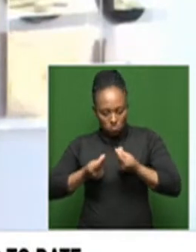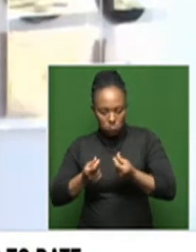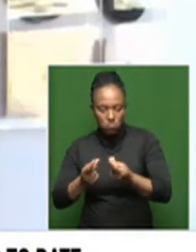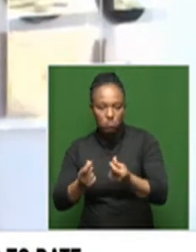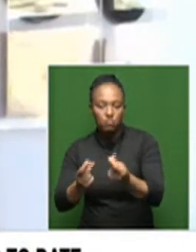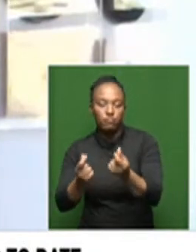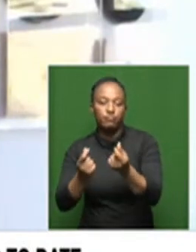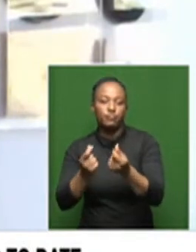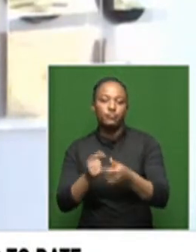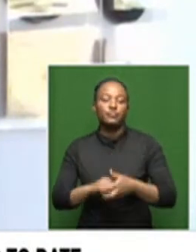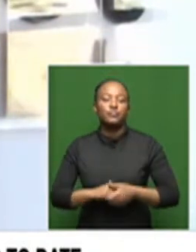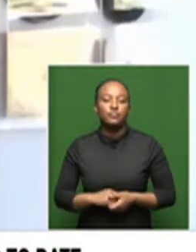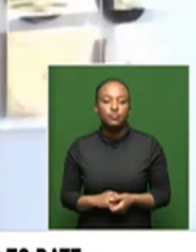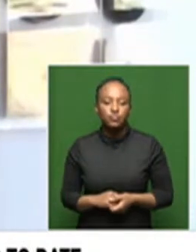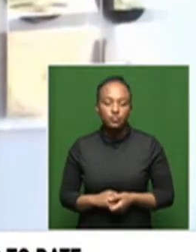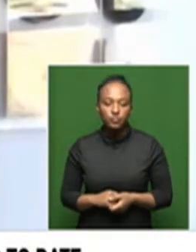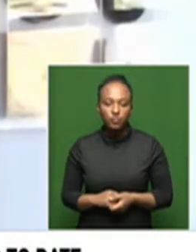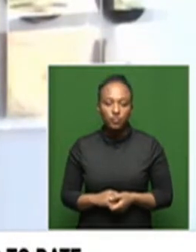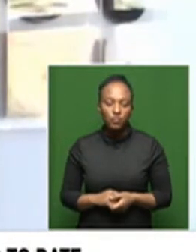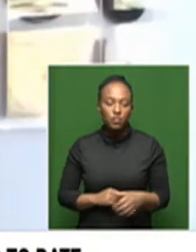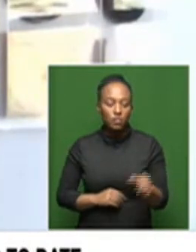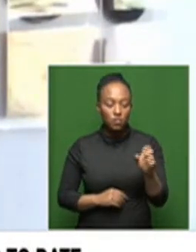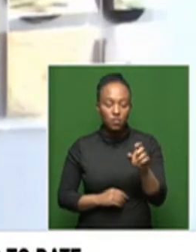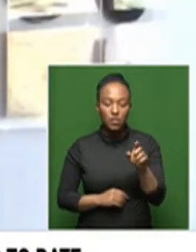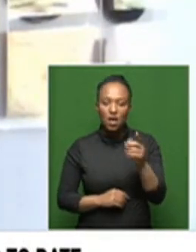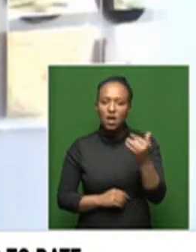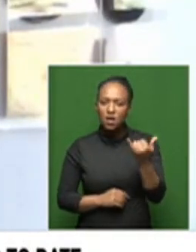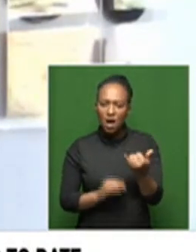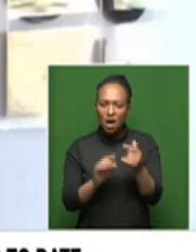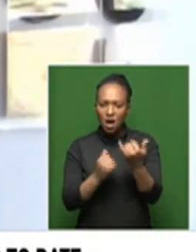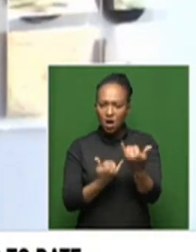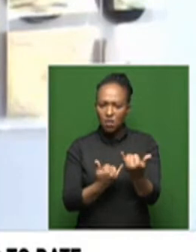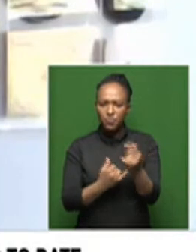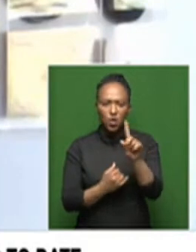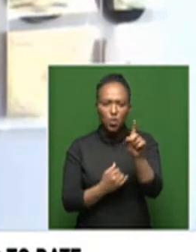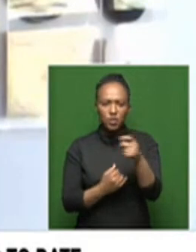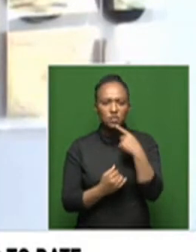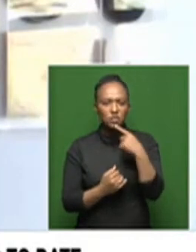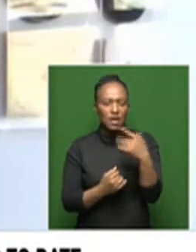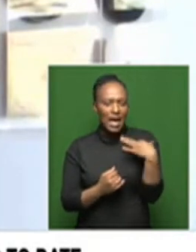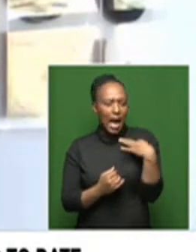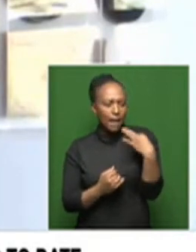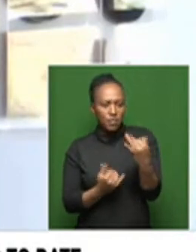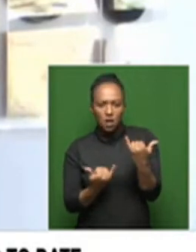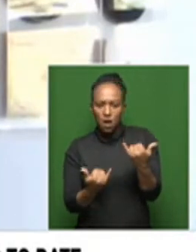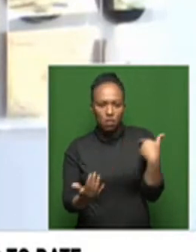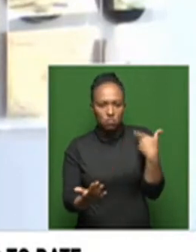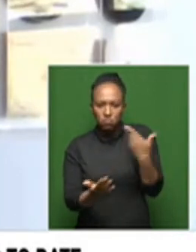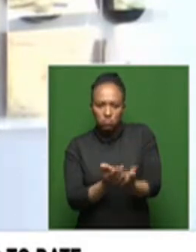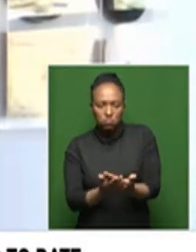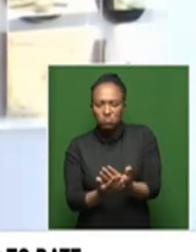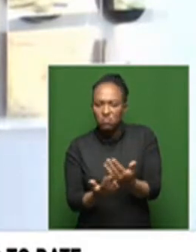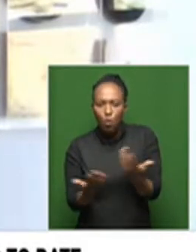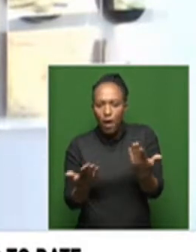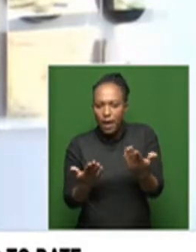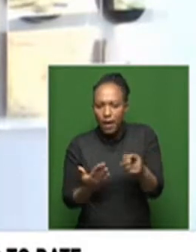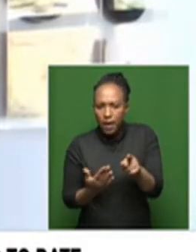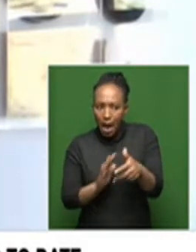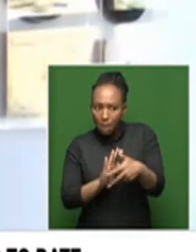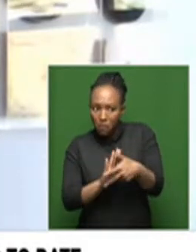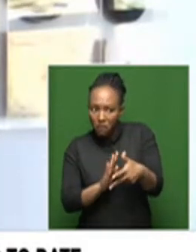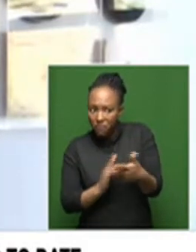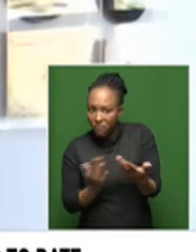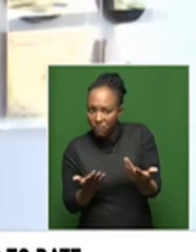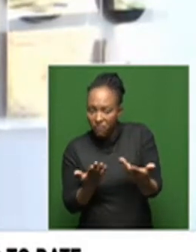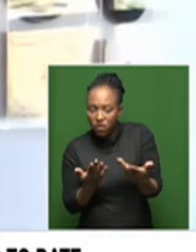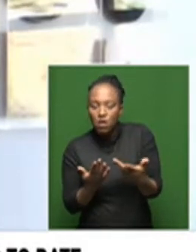tracked. So the question then is, where are we with the applications? So far, the vaccines that